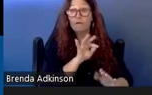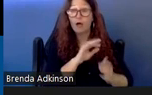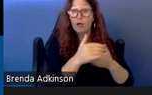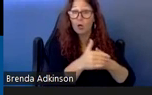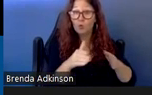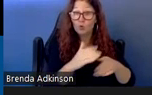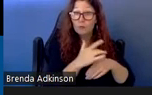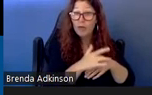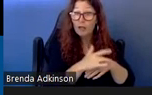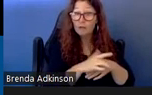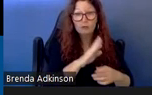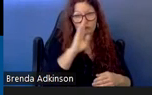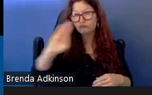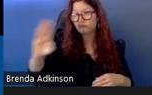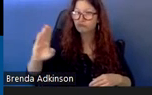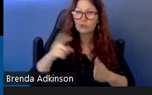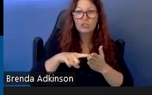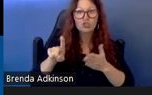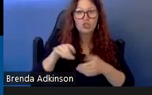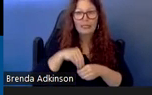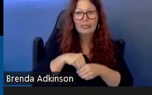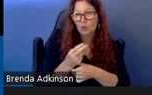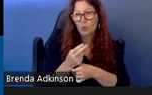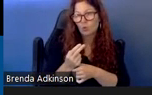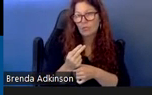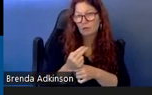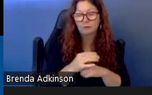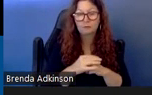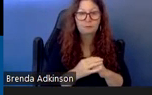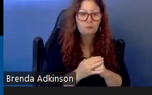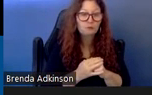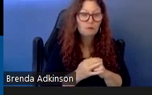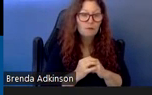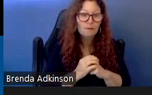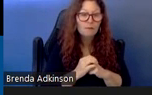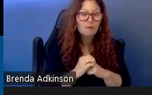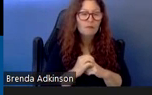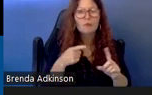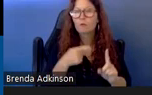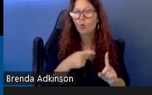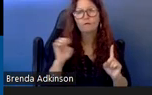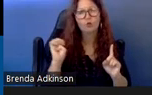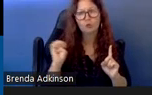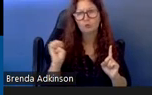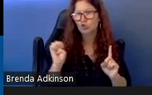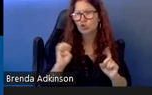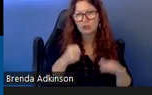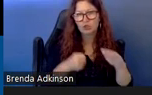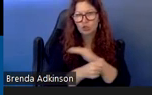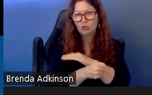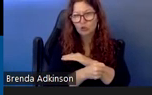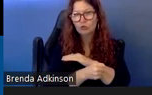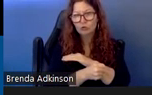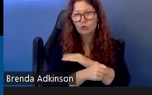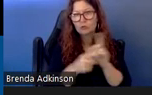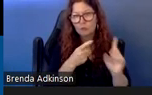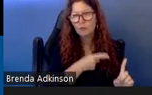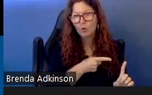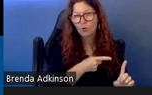check in. It's intended to be emergency sheltering under the same